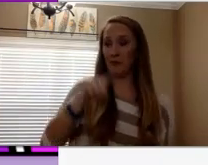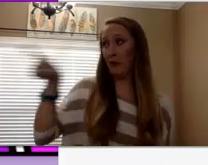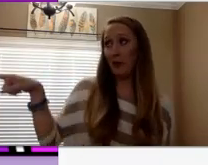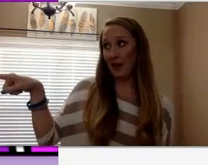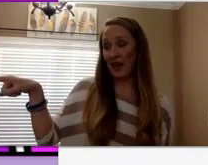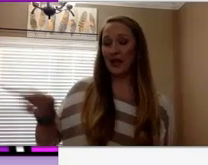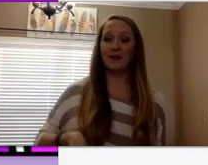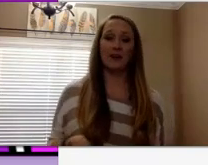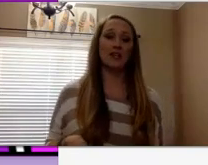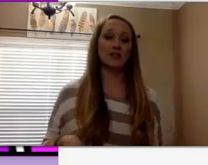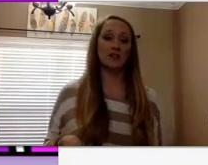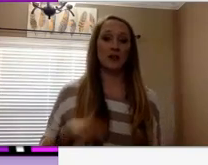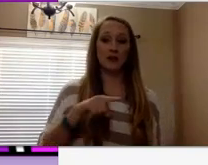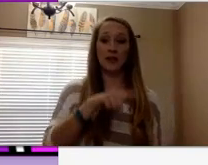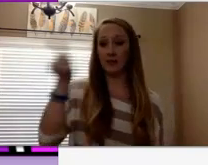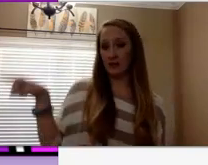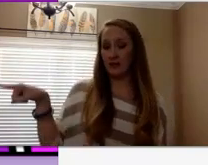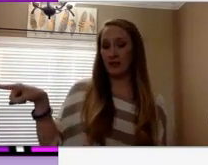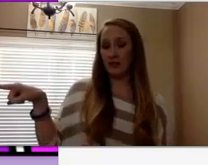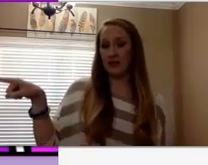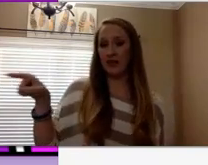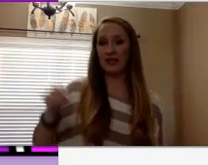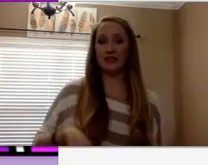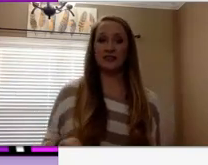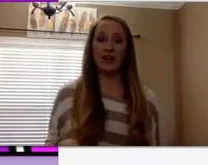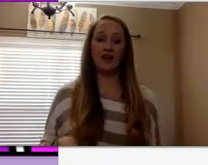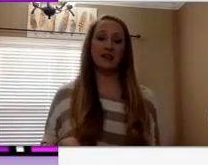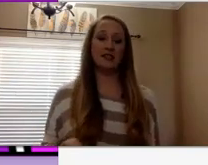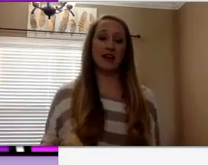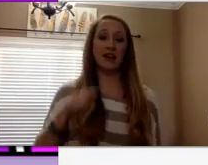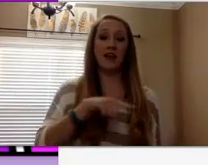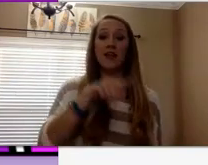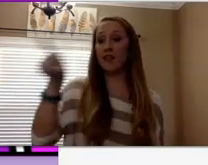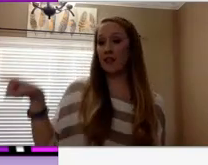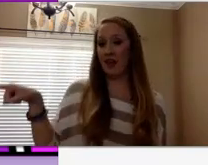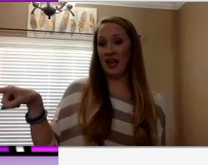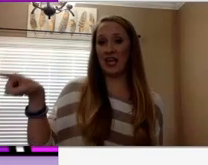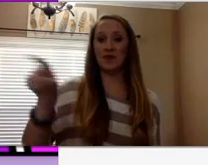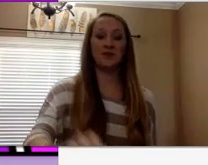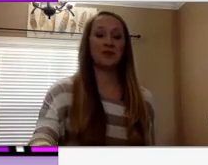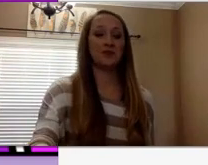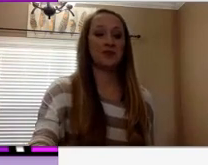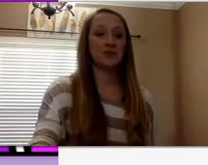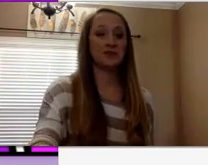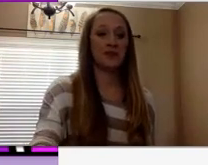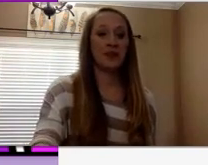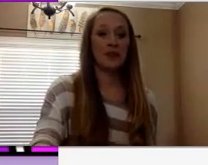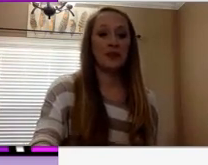group of people. They. All right, so do that with me. And let's say it and sign it. They.